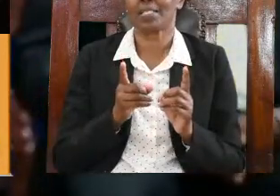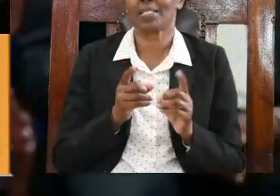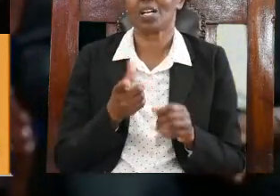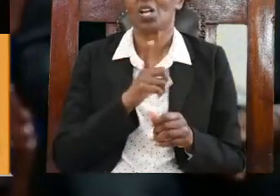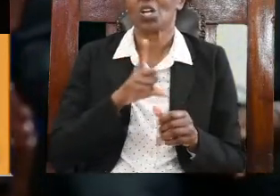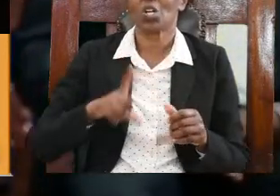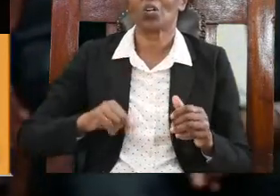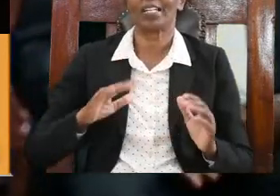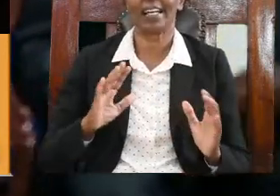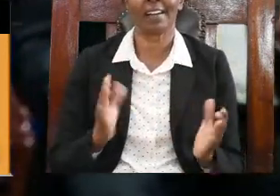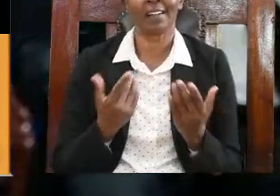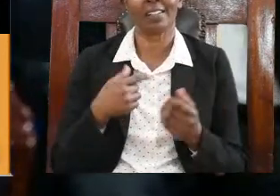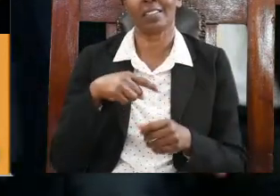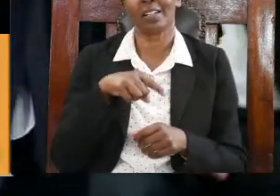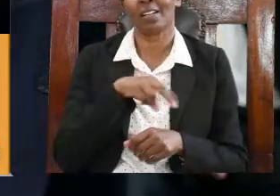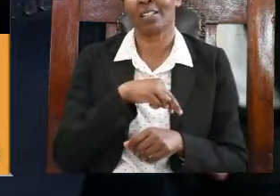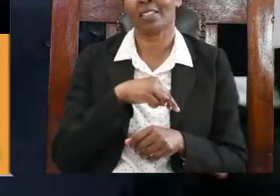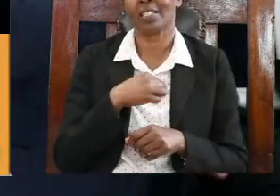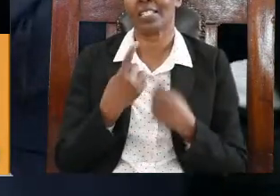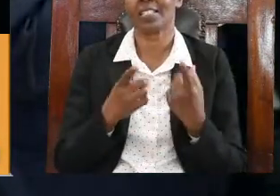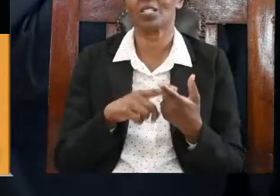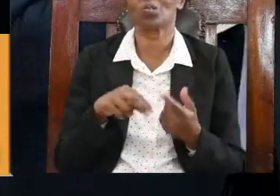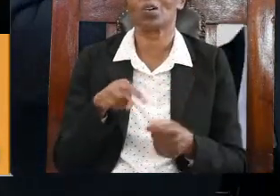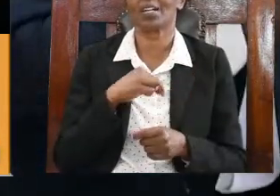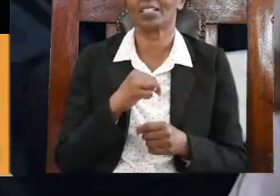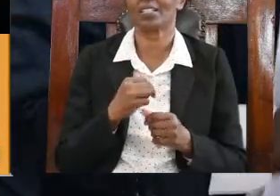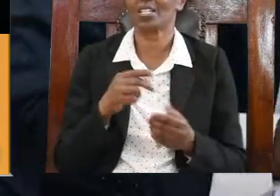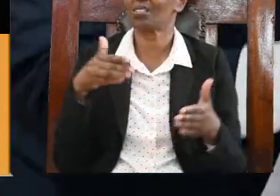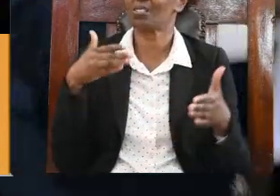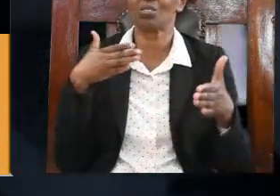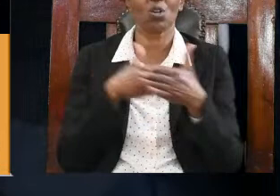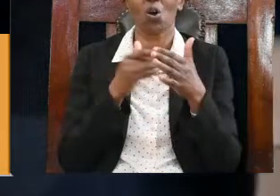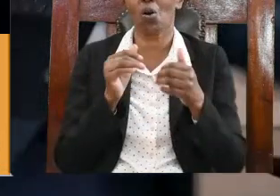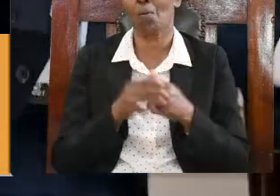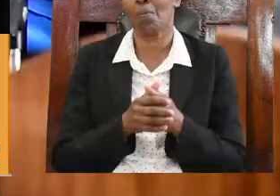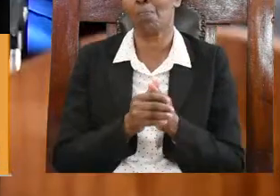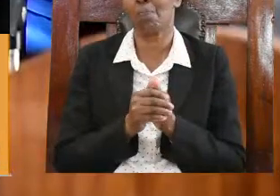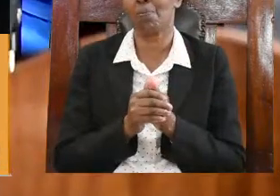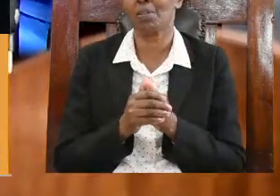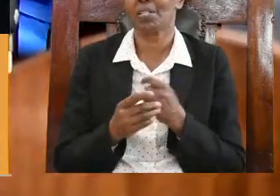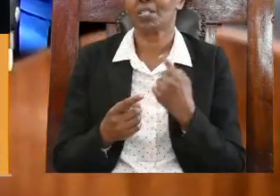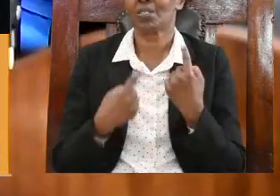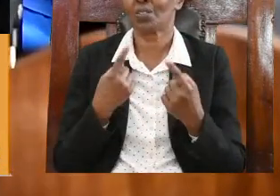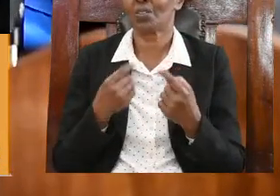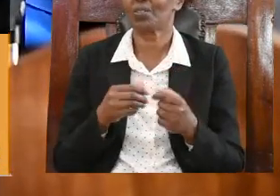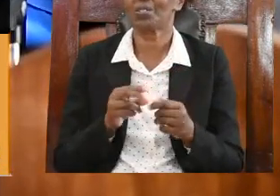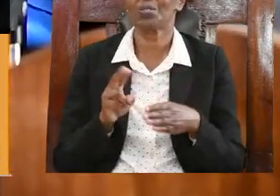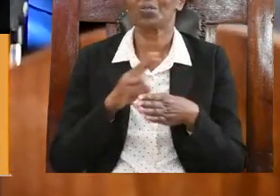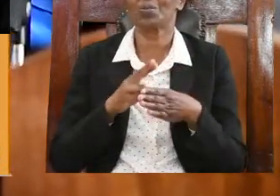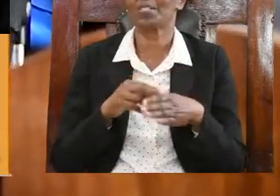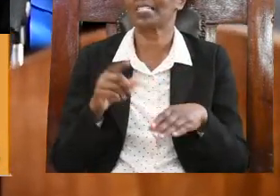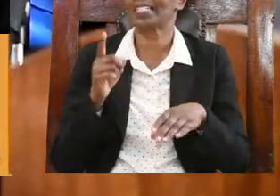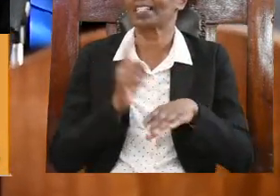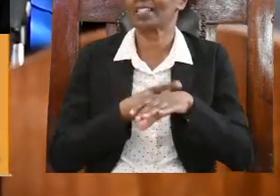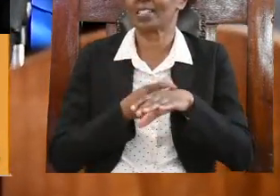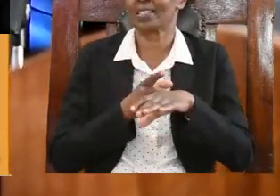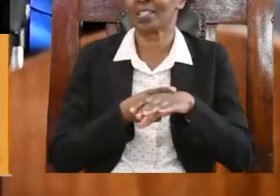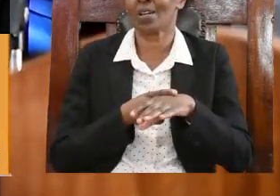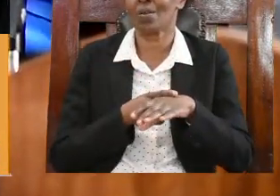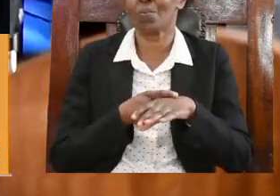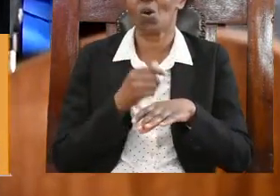Lord encourages us and tells you, stop wasting and spending so much time on